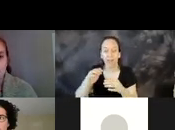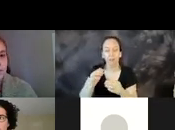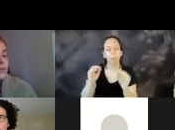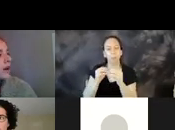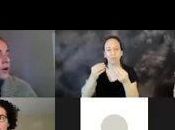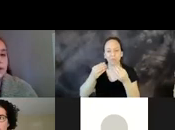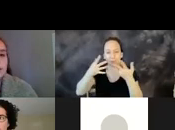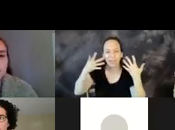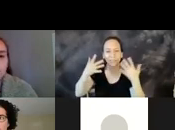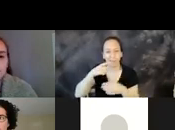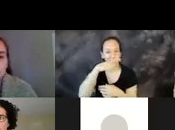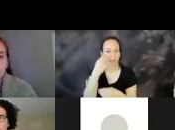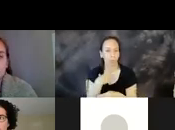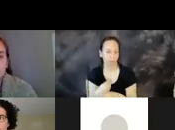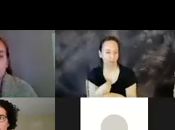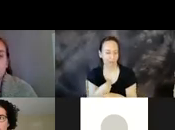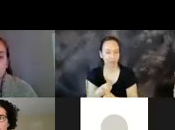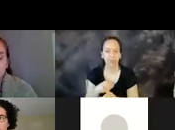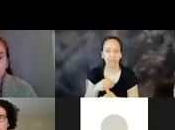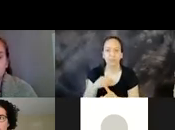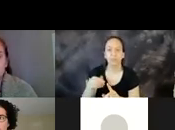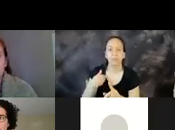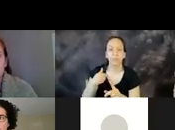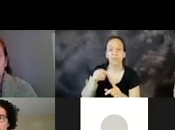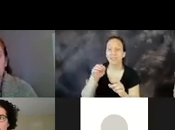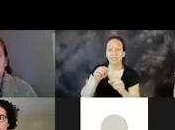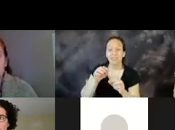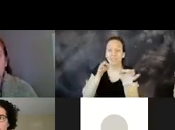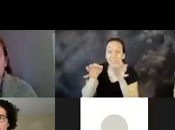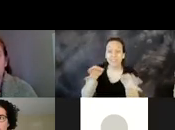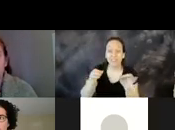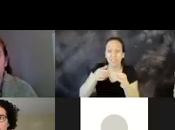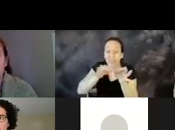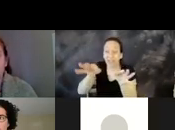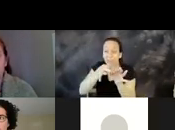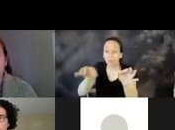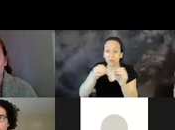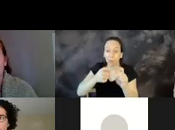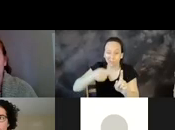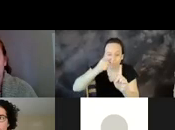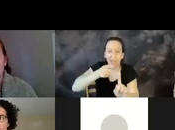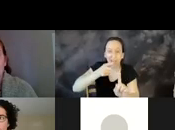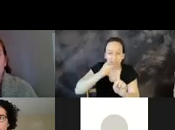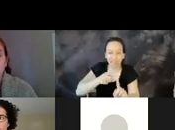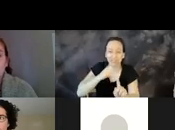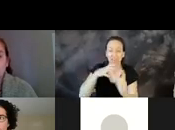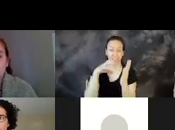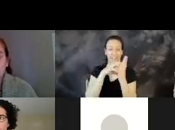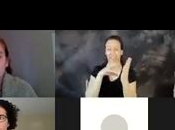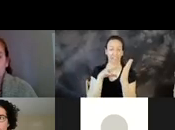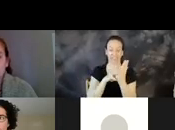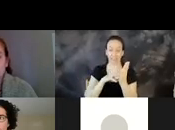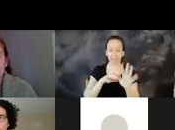screens. We designed content that is concise and intuitive so users don't need to read long blocks of text. Clear